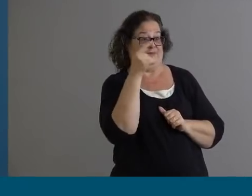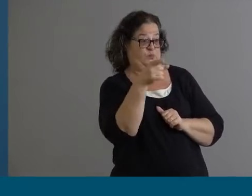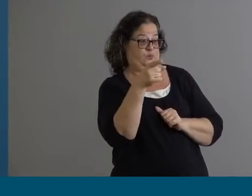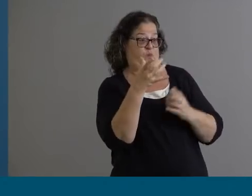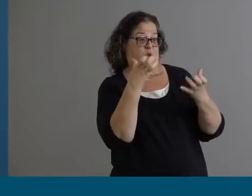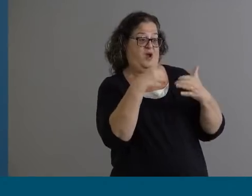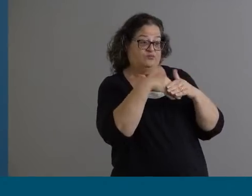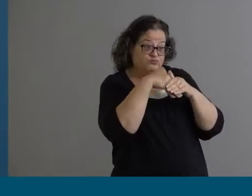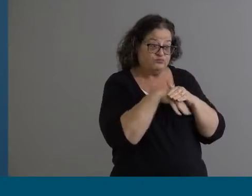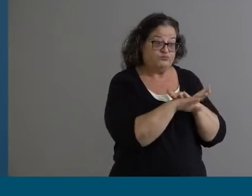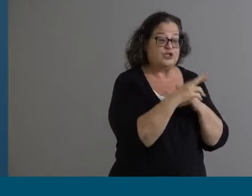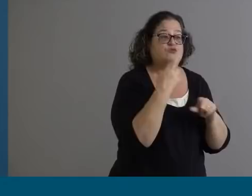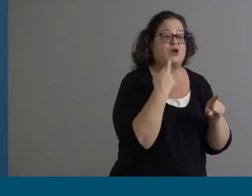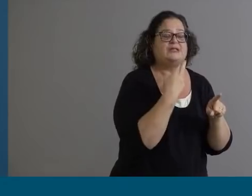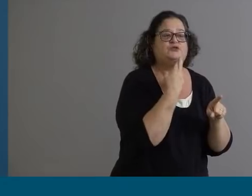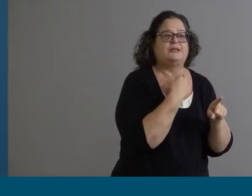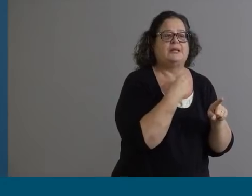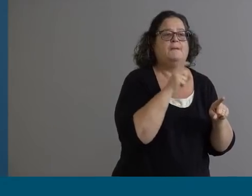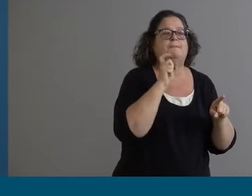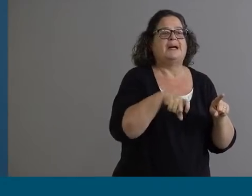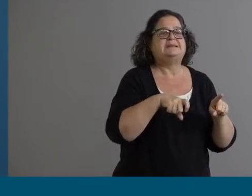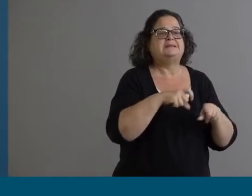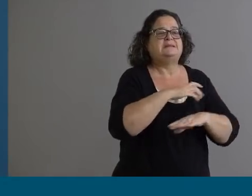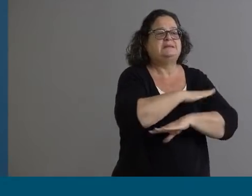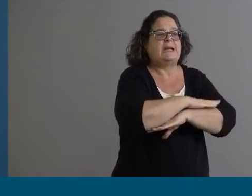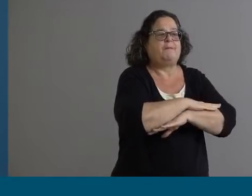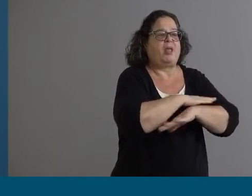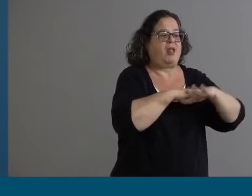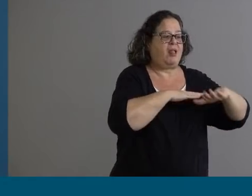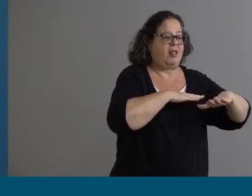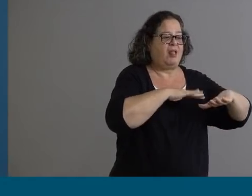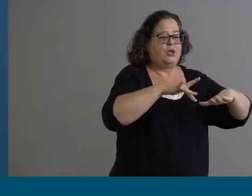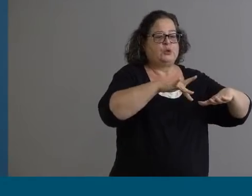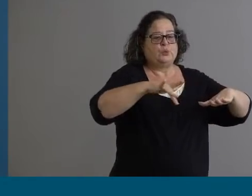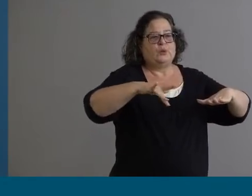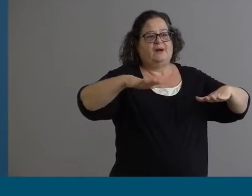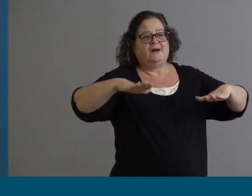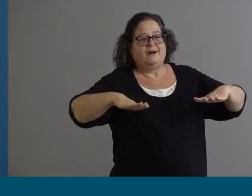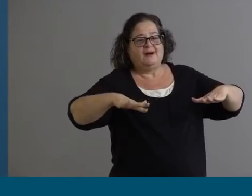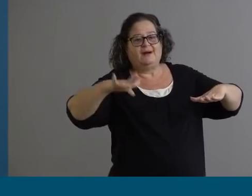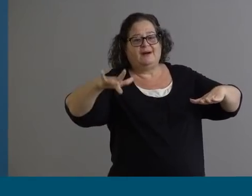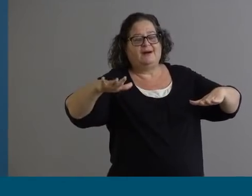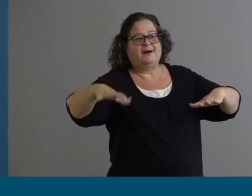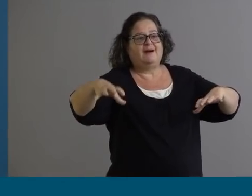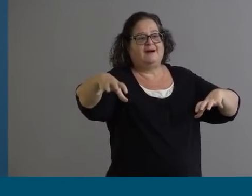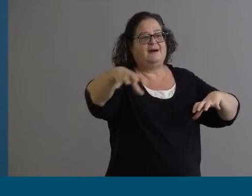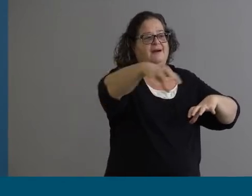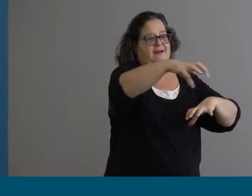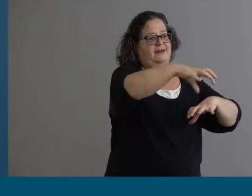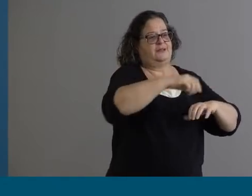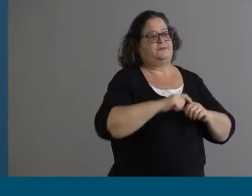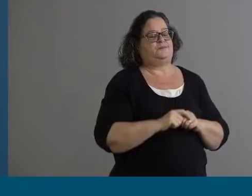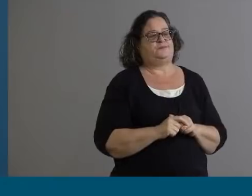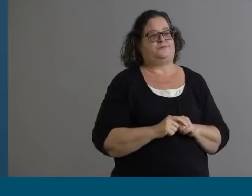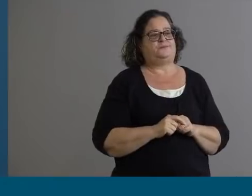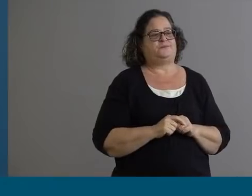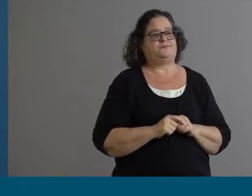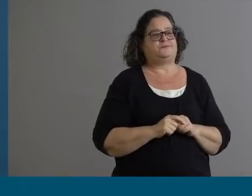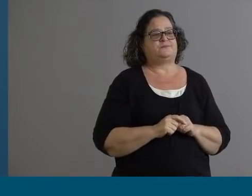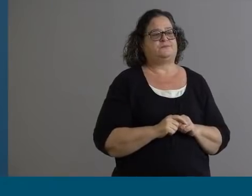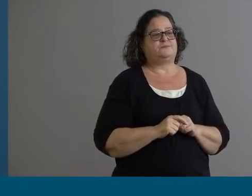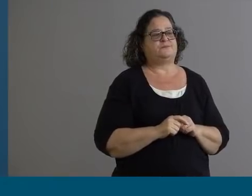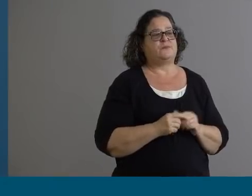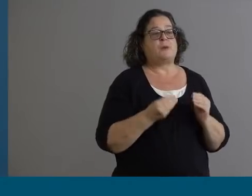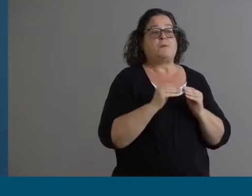few people as possible inside that establishment. So you're safer at home. If you're not at home,